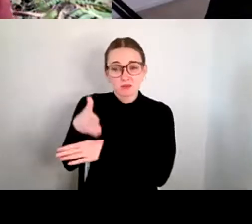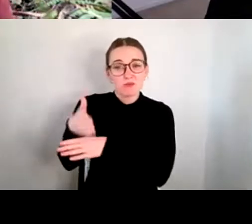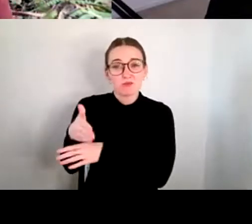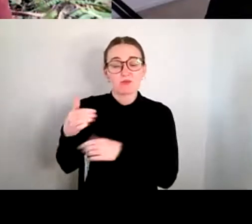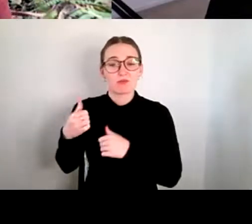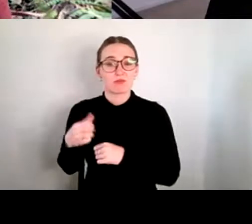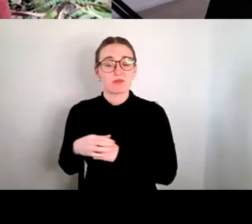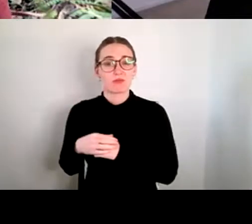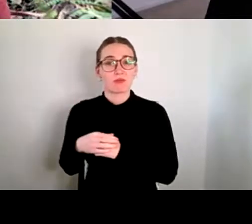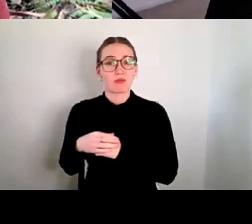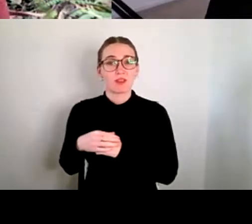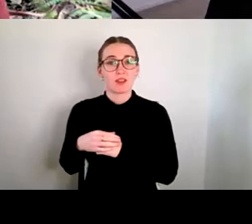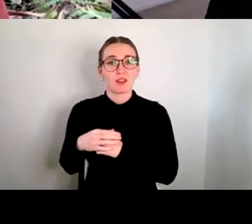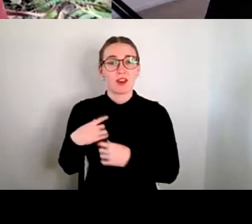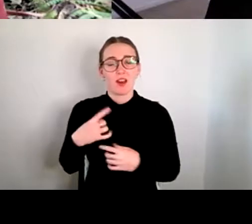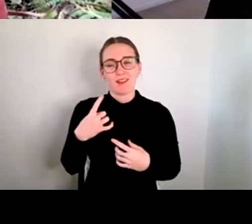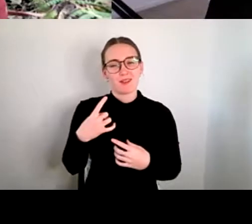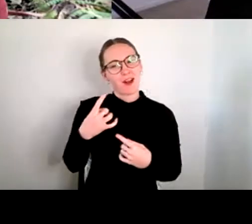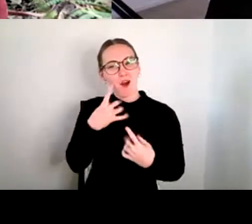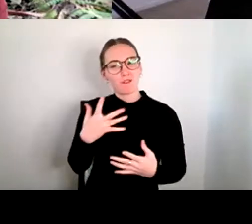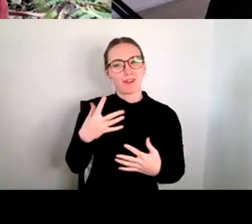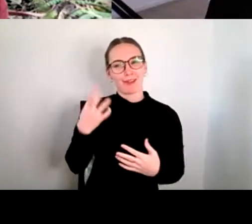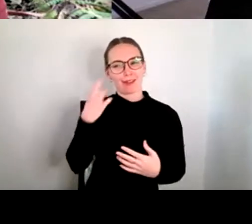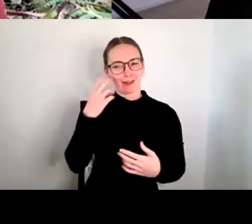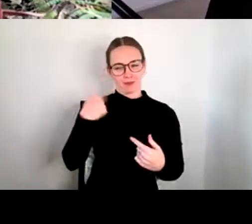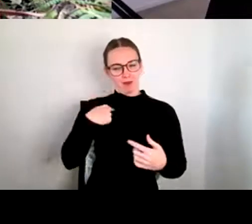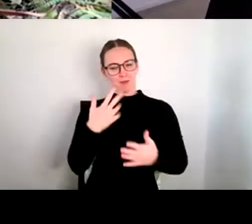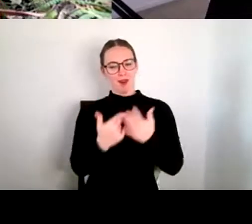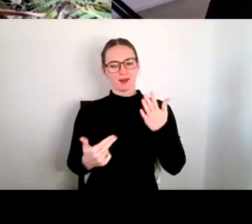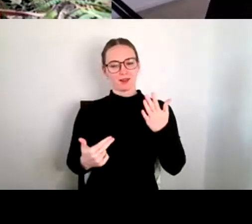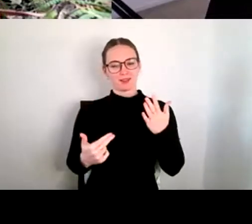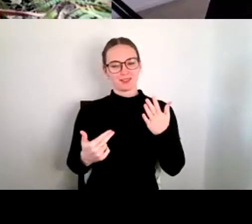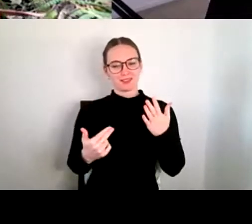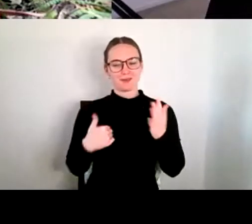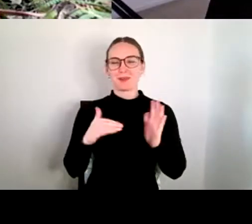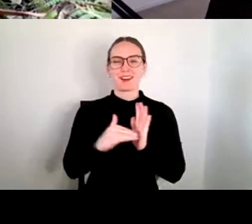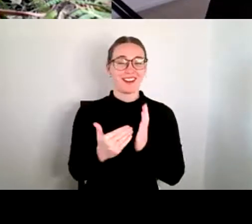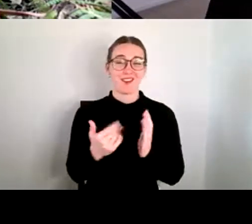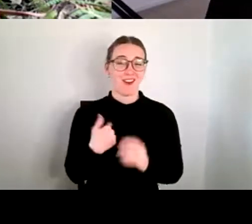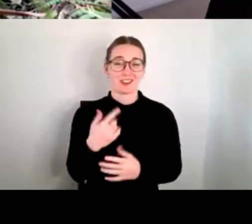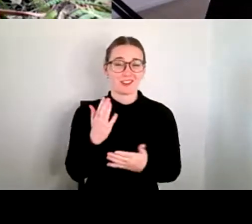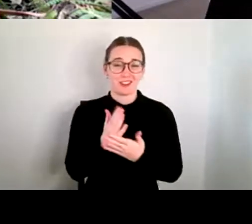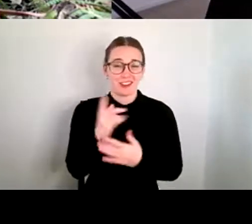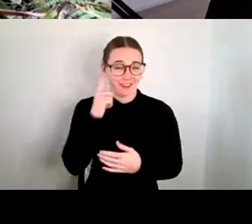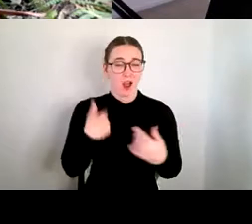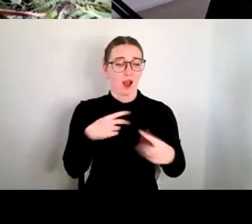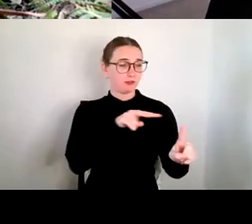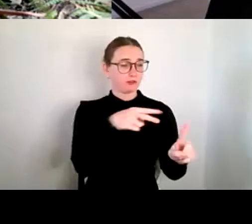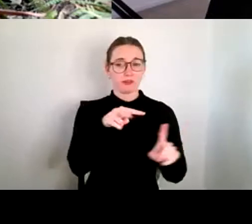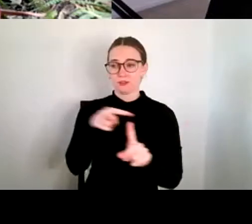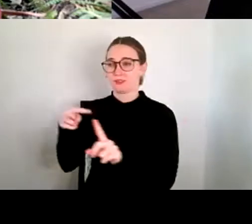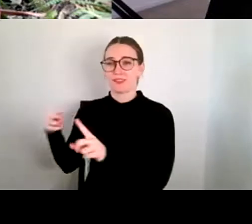I often categorized myself as an artist, and now I think I just talk about perceiving things